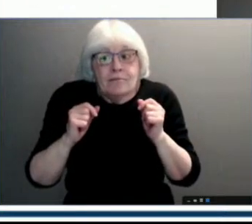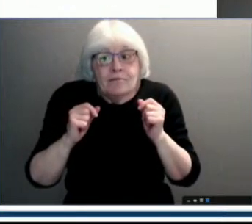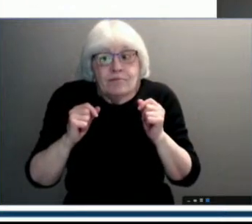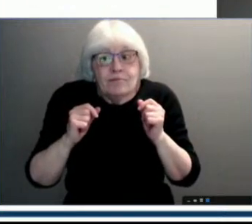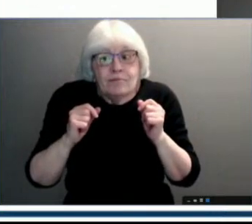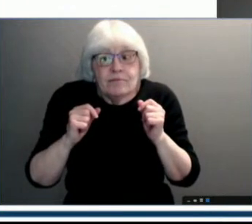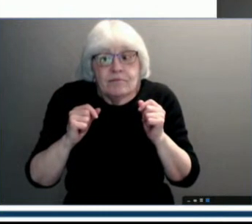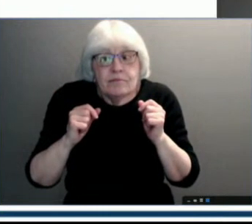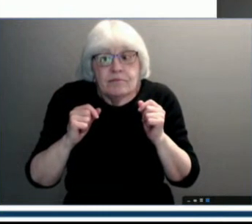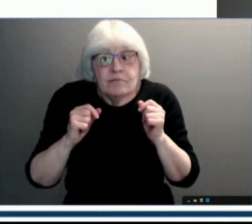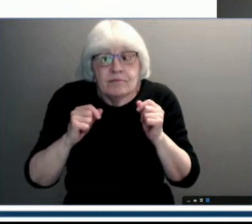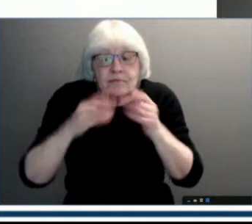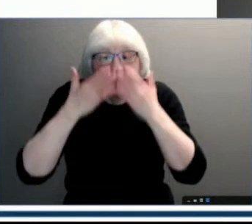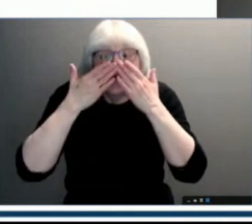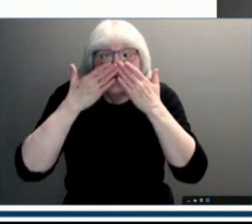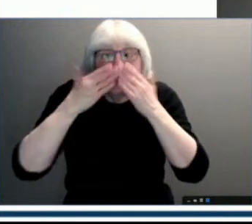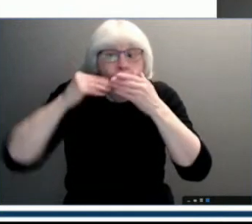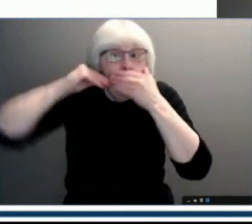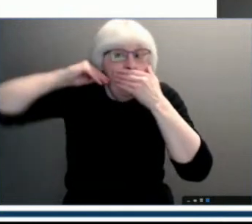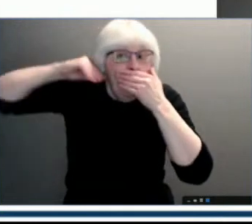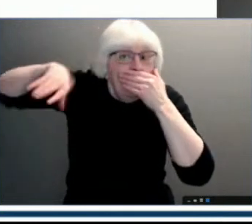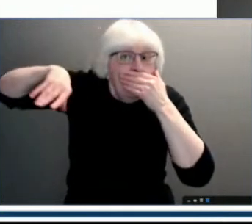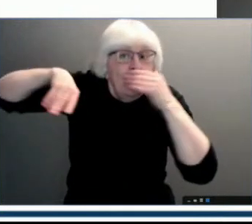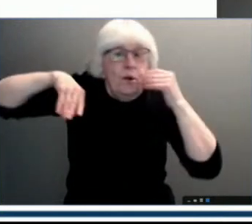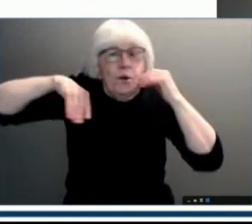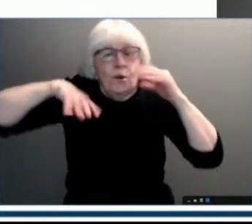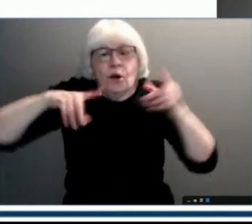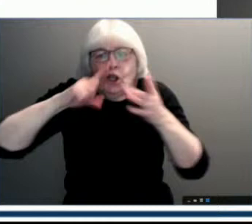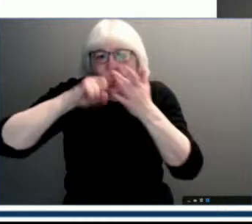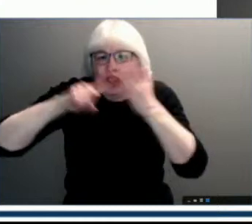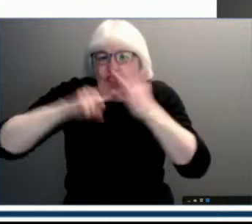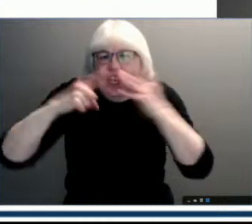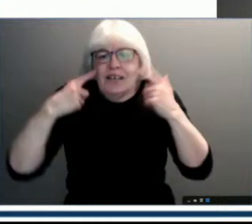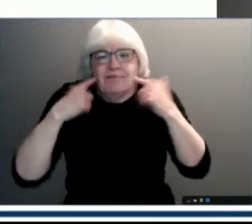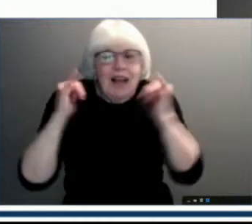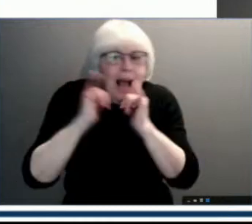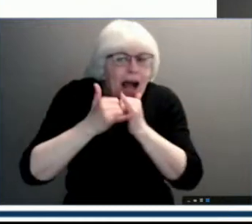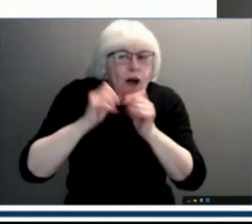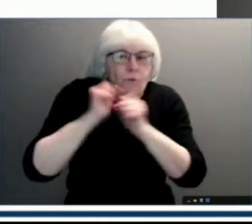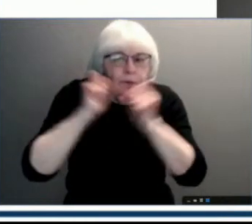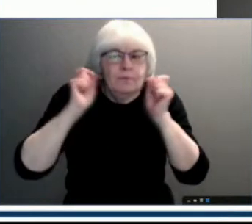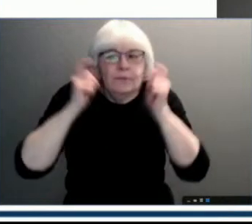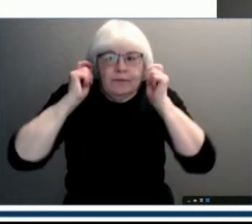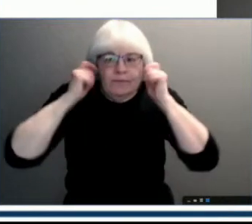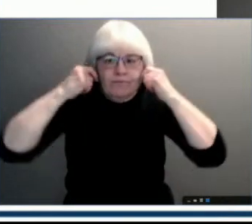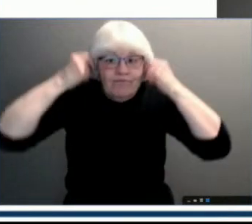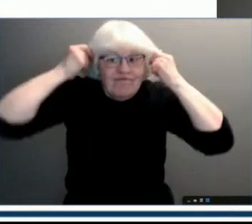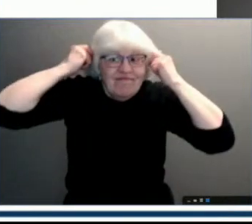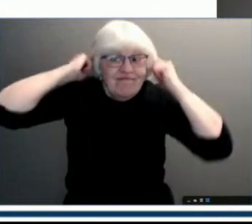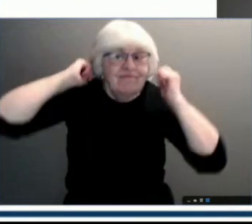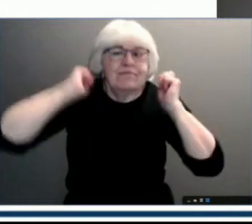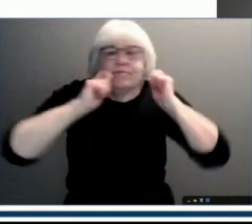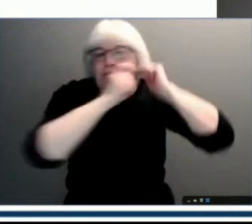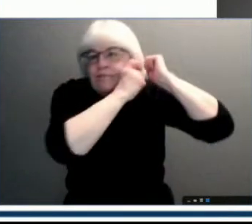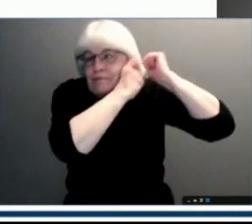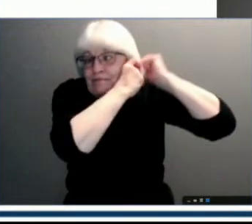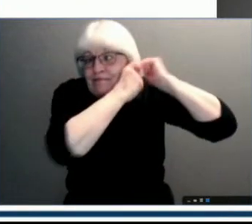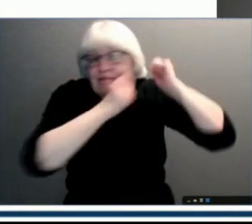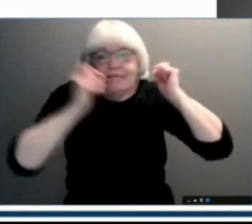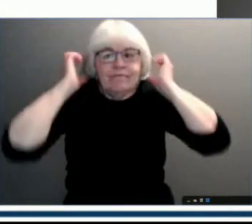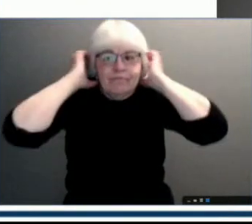top, sides, and bottom edges for air leaks, and adjust the ties, ear loops, or nose piece to get a snug